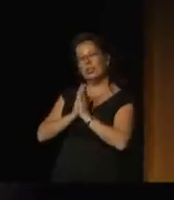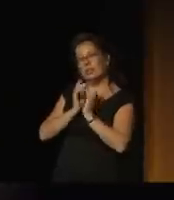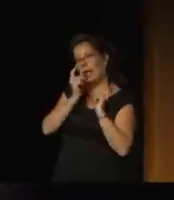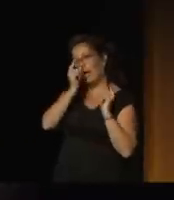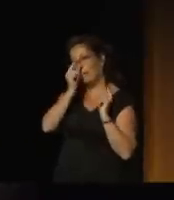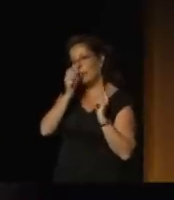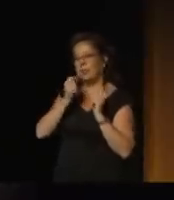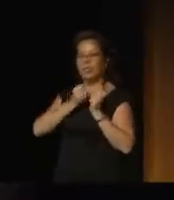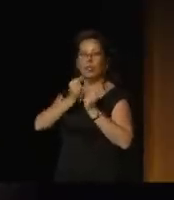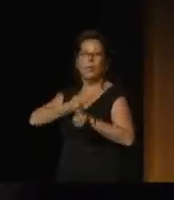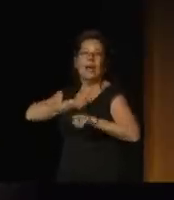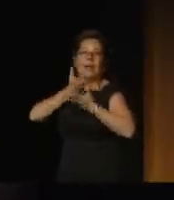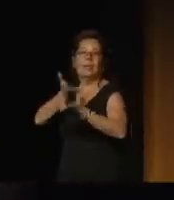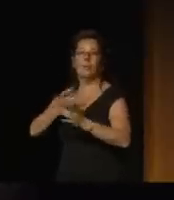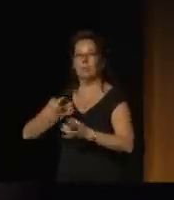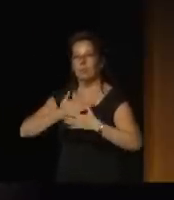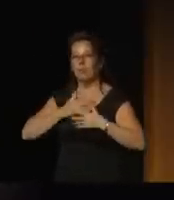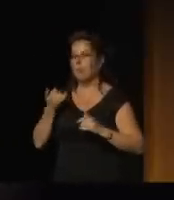be impinged.